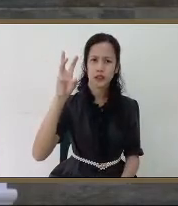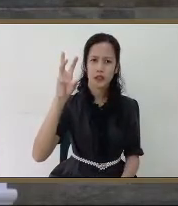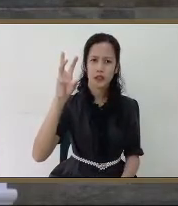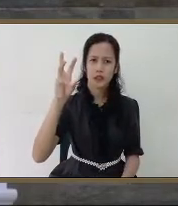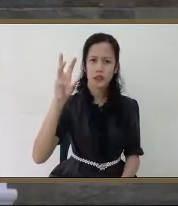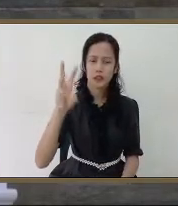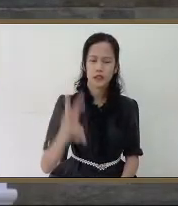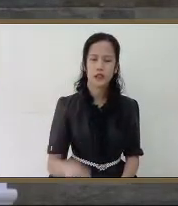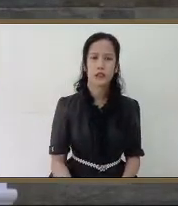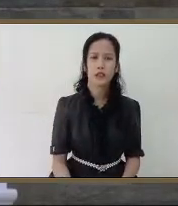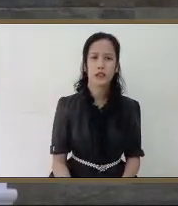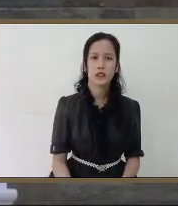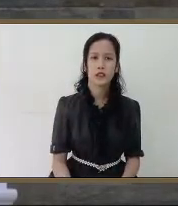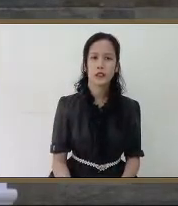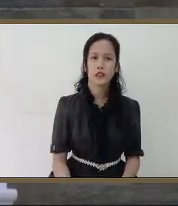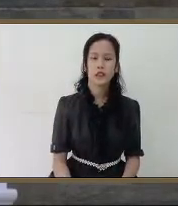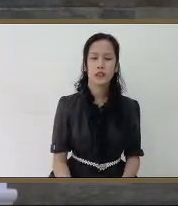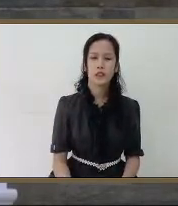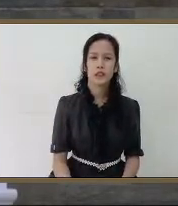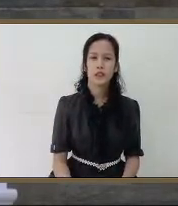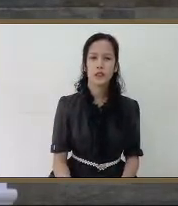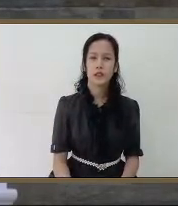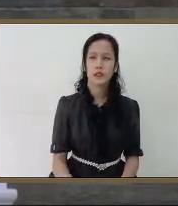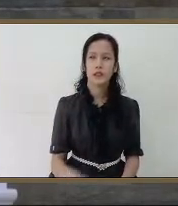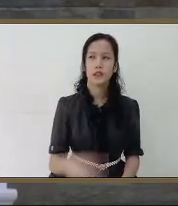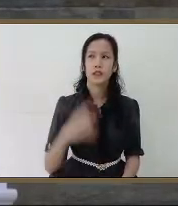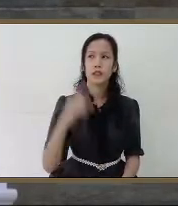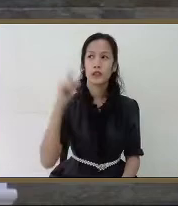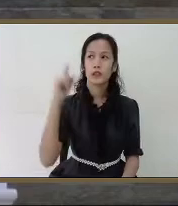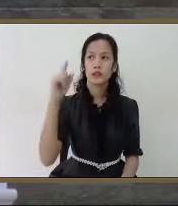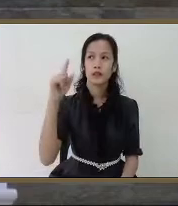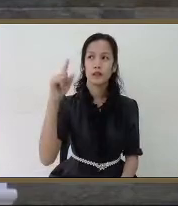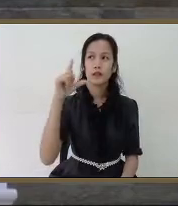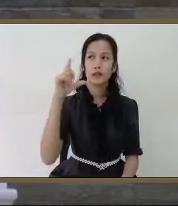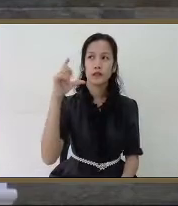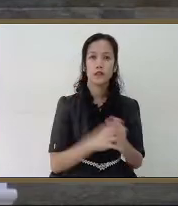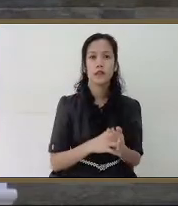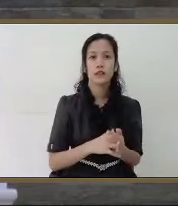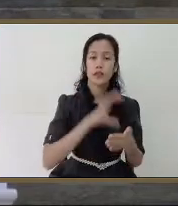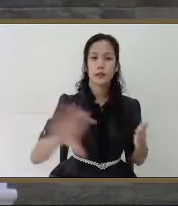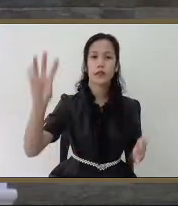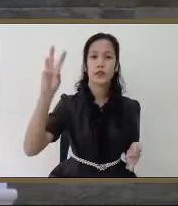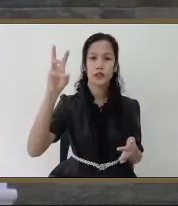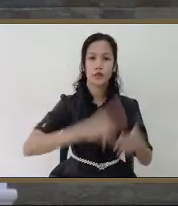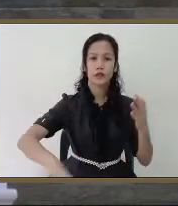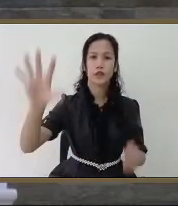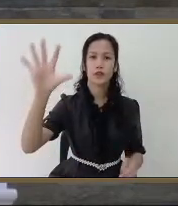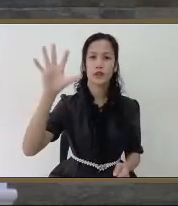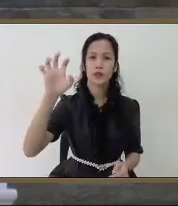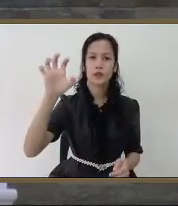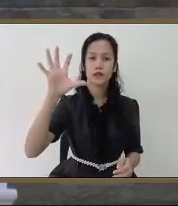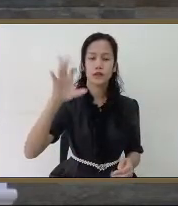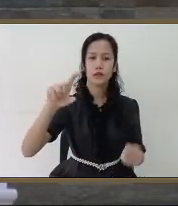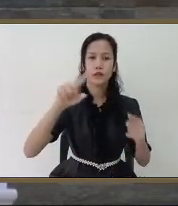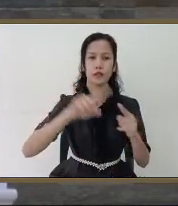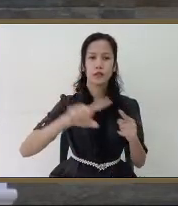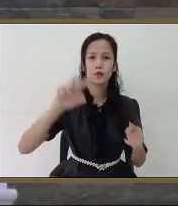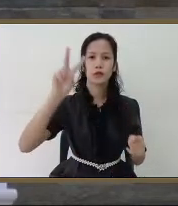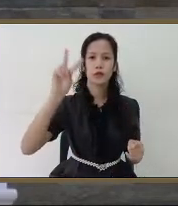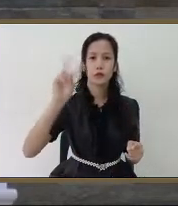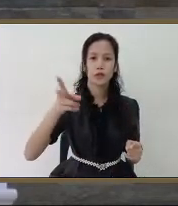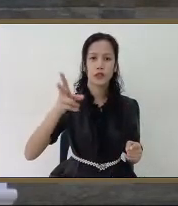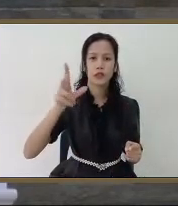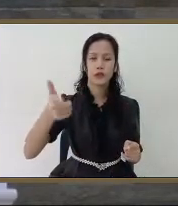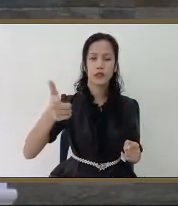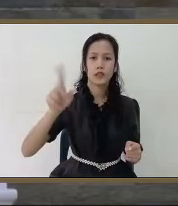of faith, is from chapter 6, from verse number 15 hanggang verse number 22.